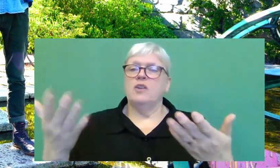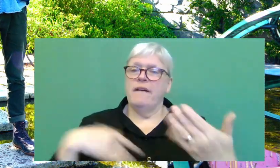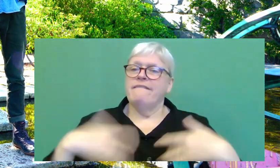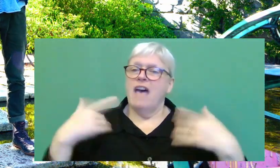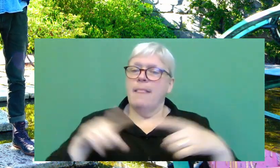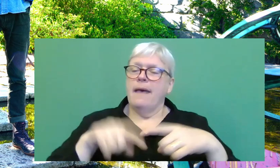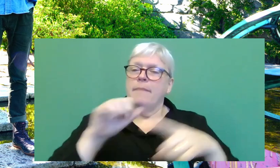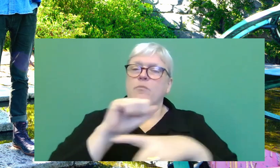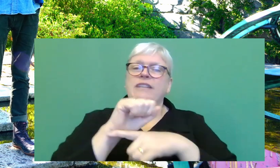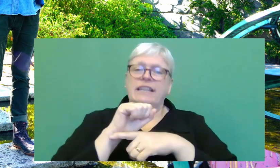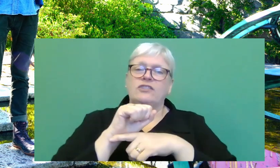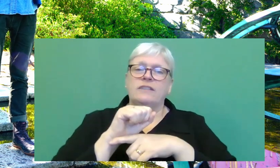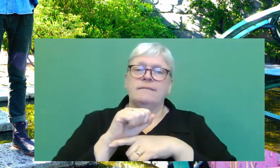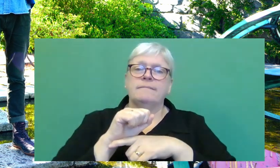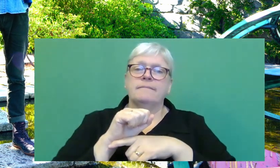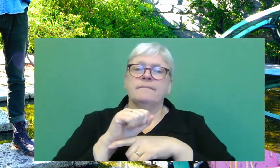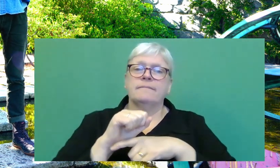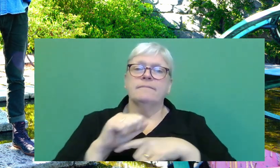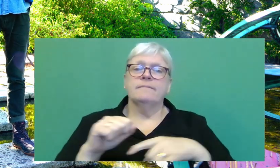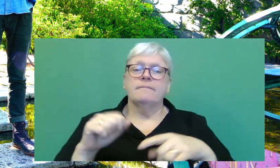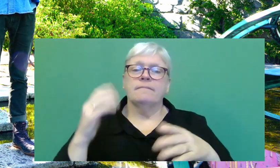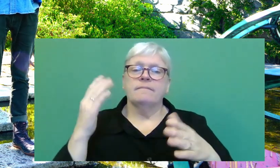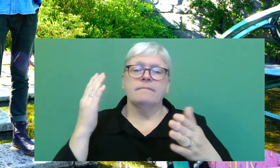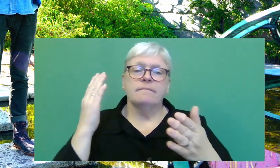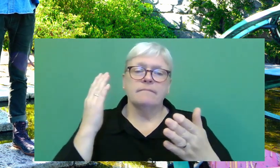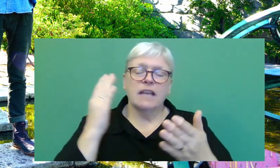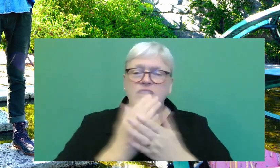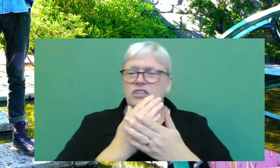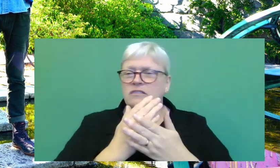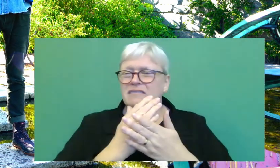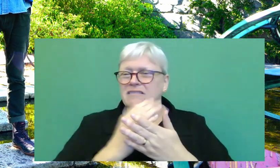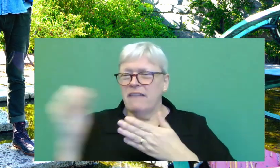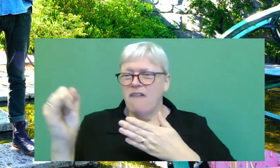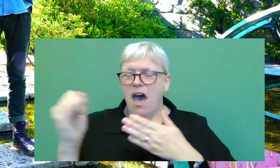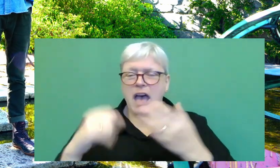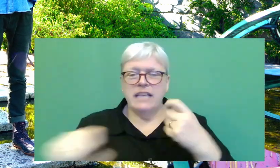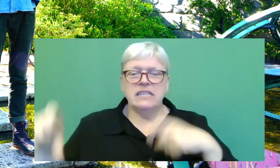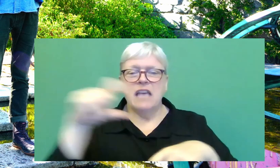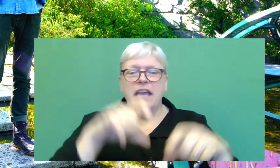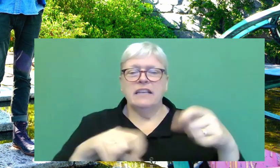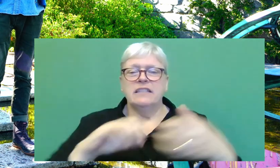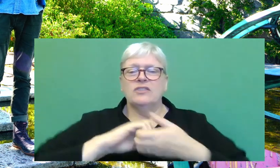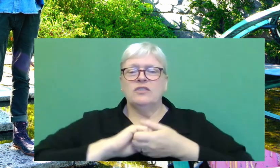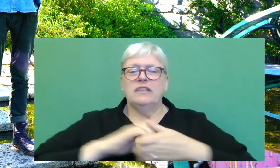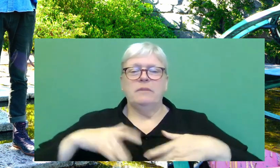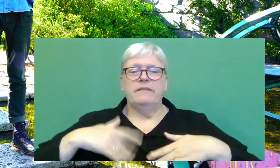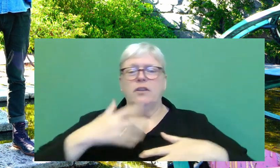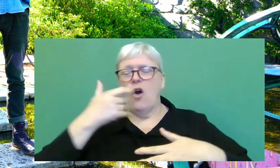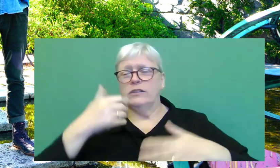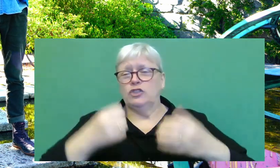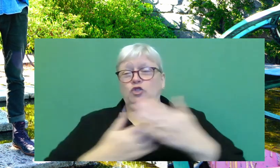defying all science, grief feels its hottest when newly lit, before it's even started